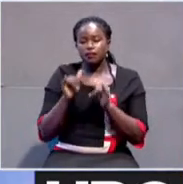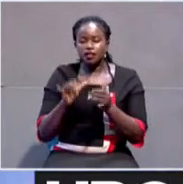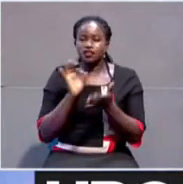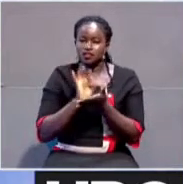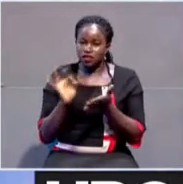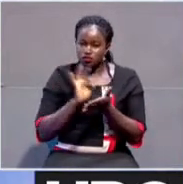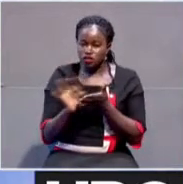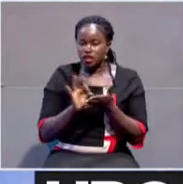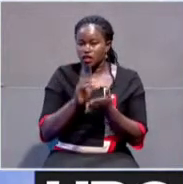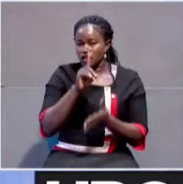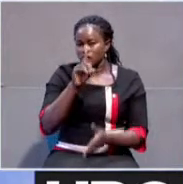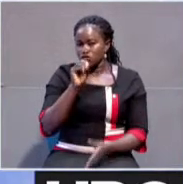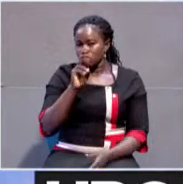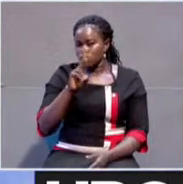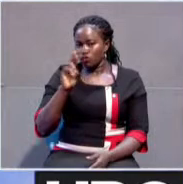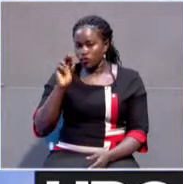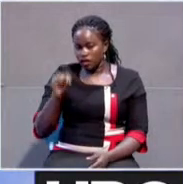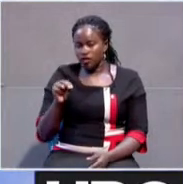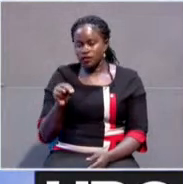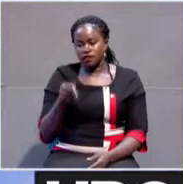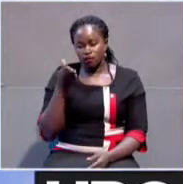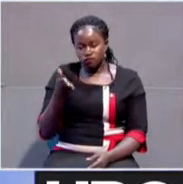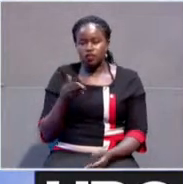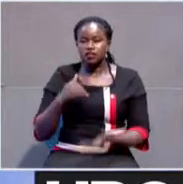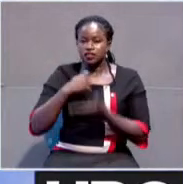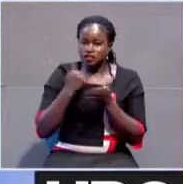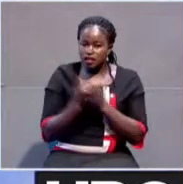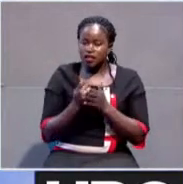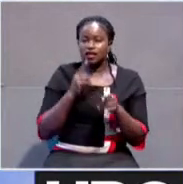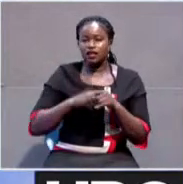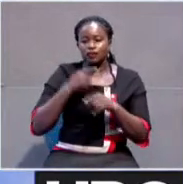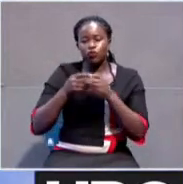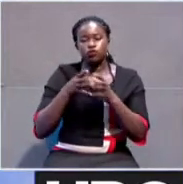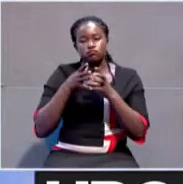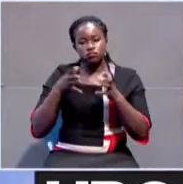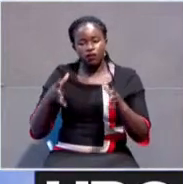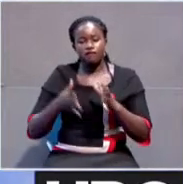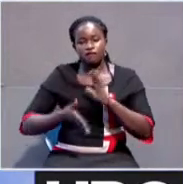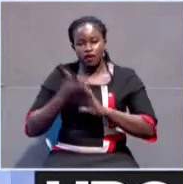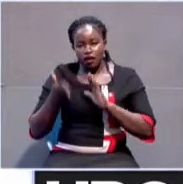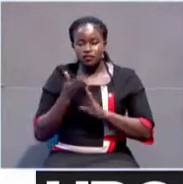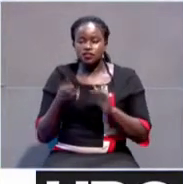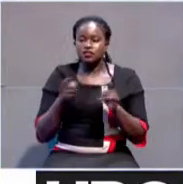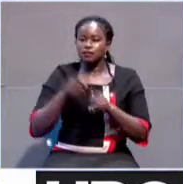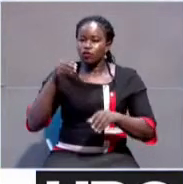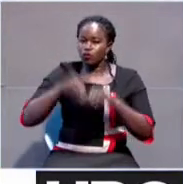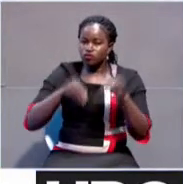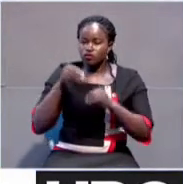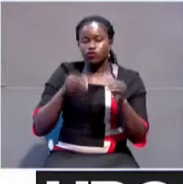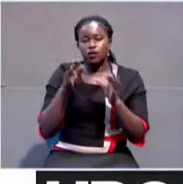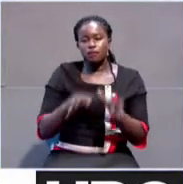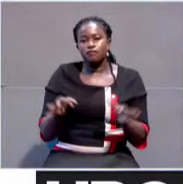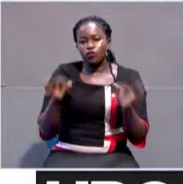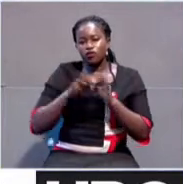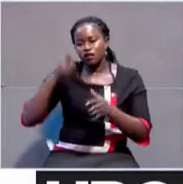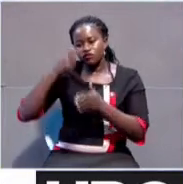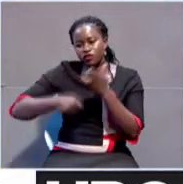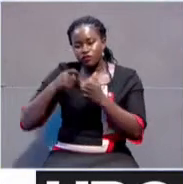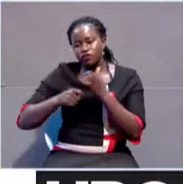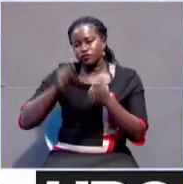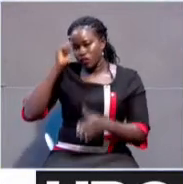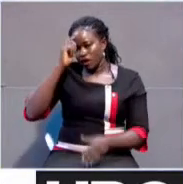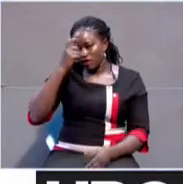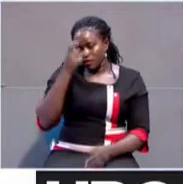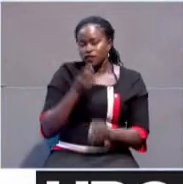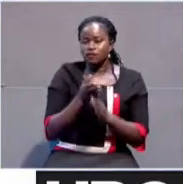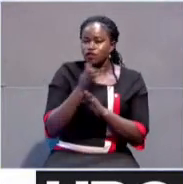Secretary, Doreen Katusime, the sector was growing exponentially and contributing significant revenue to government